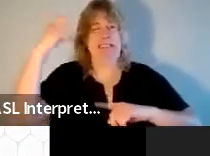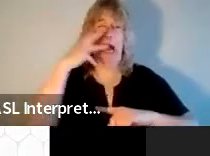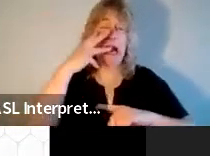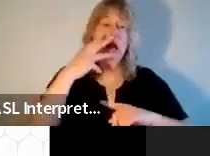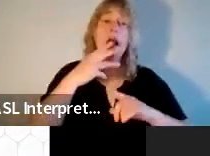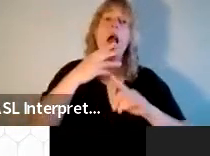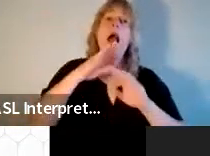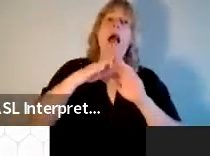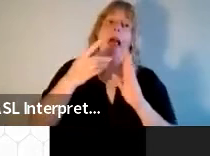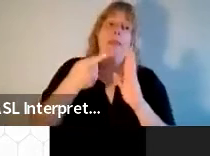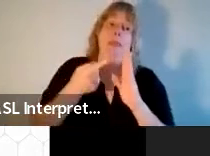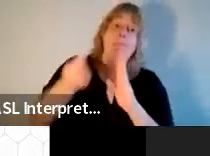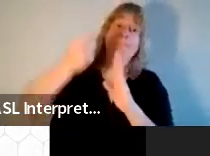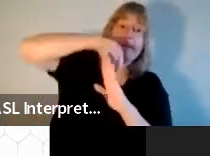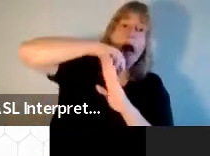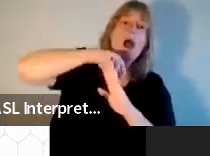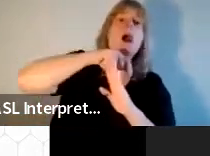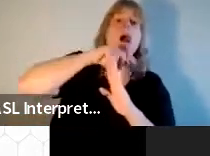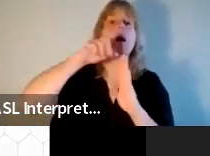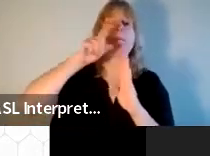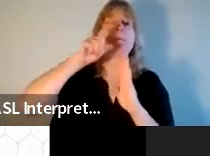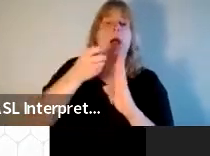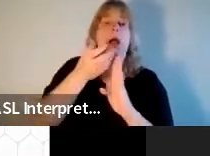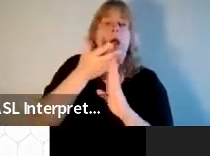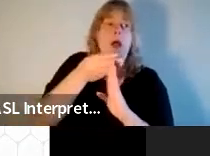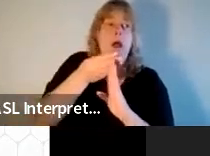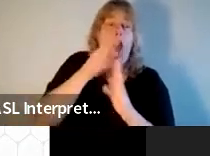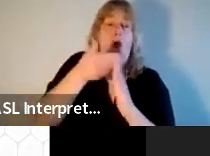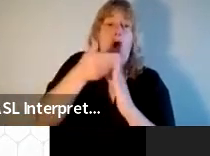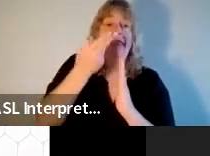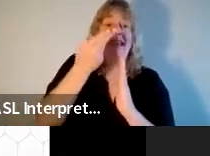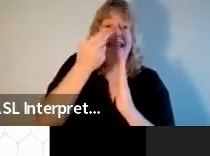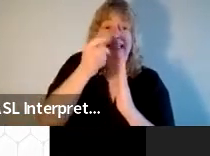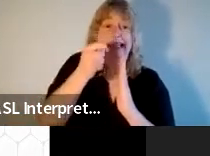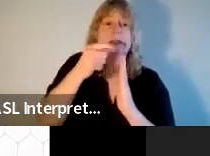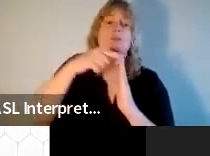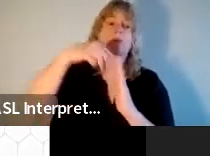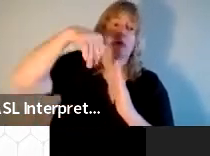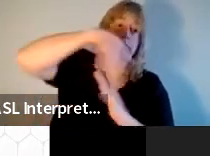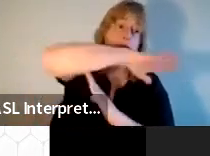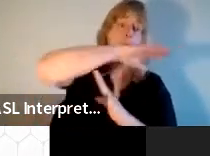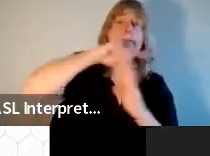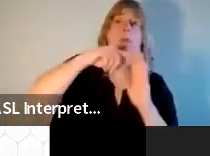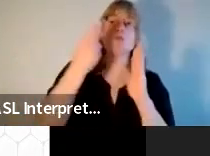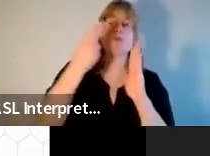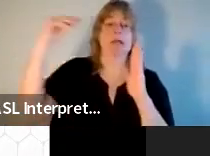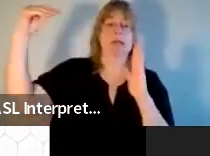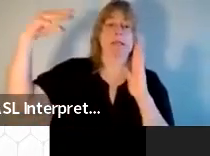that heat, but we also use that sunlight to power the spacecraft and observatory.